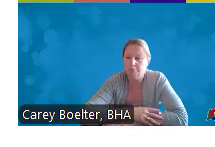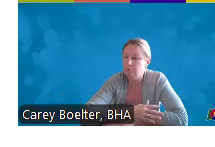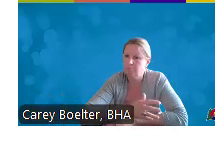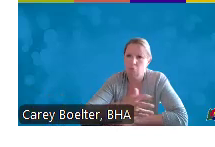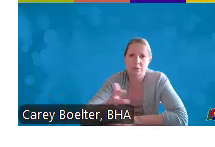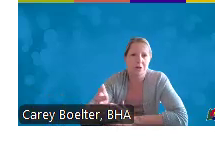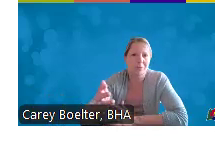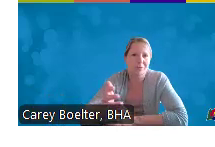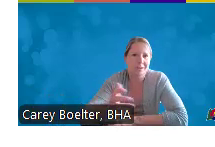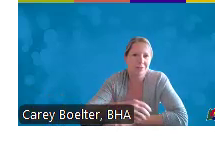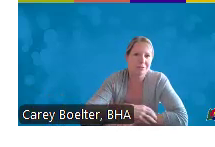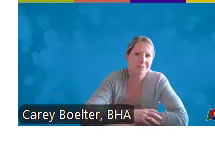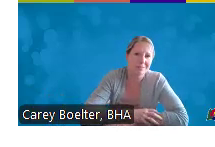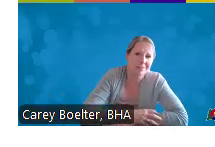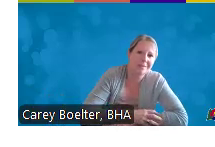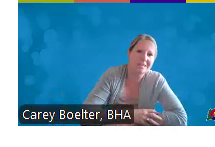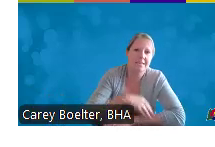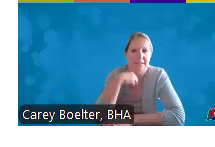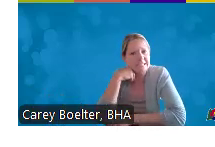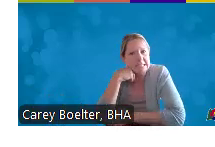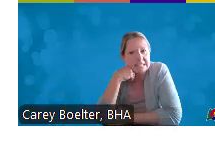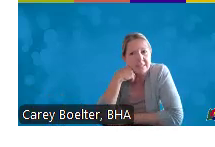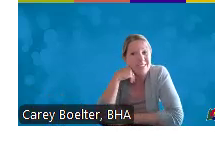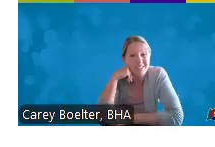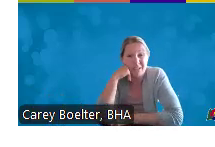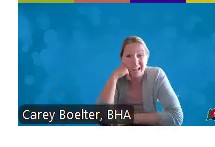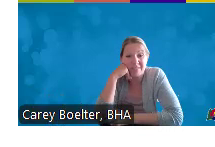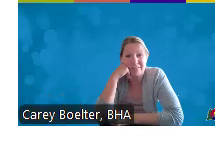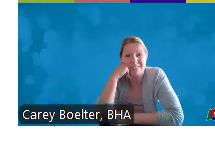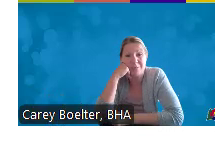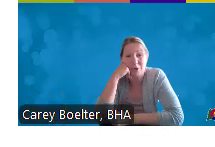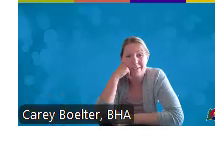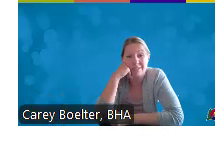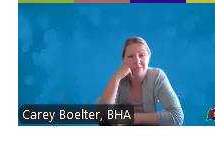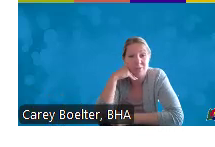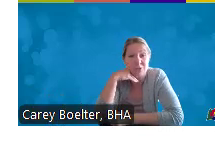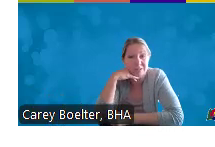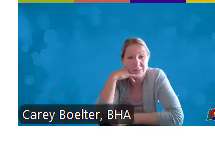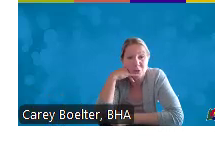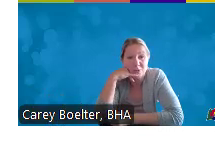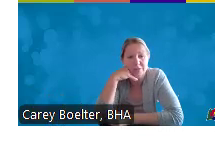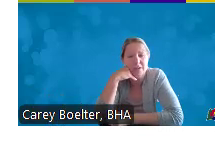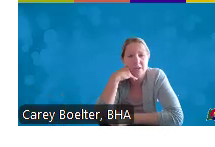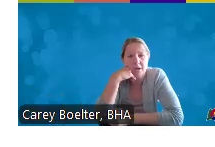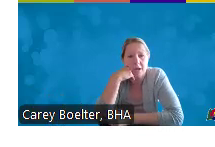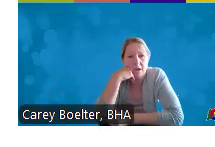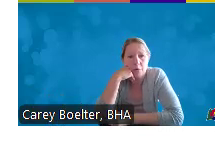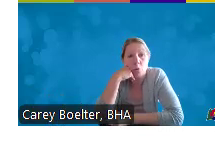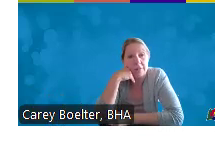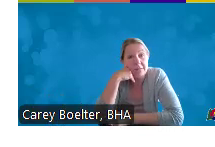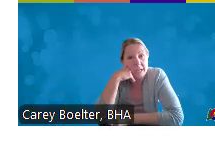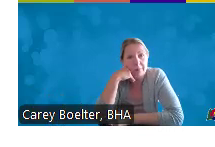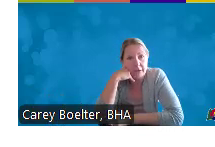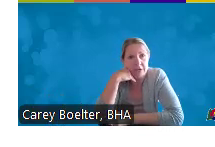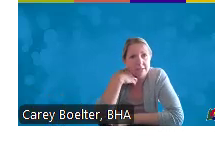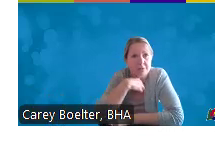directives. We talk about diagnostics, needs, identities, phase of life, demographics of diverse individuals.